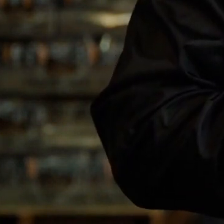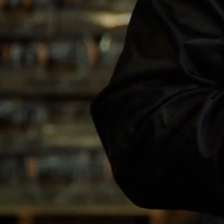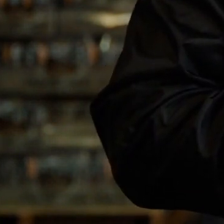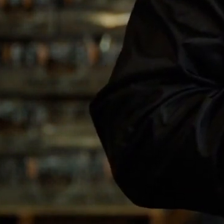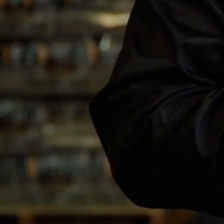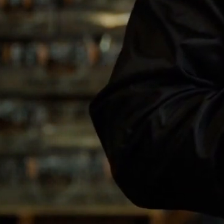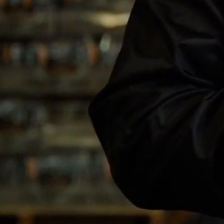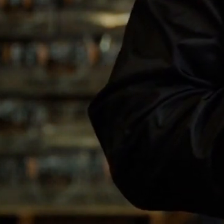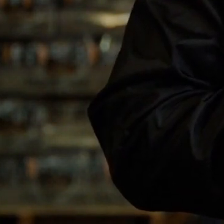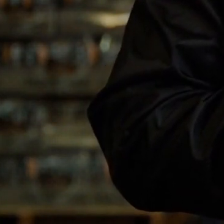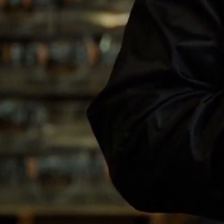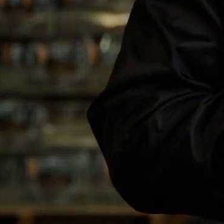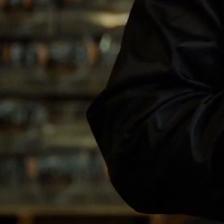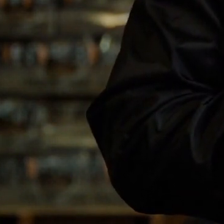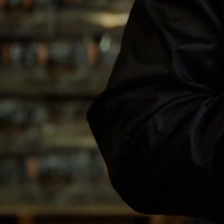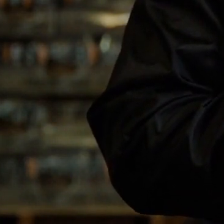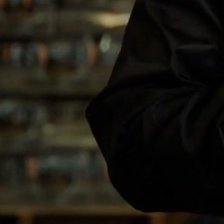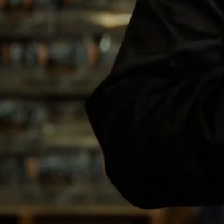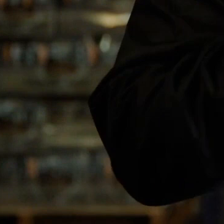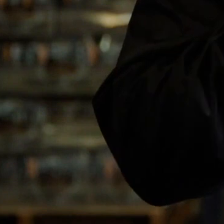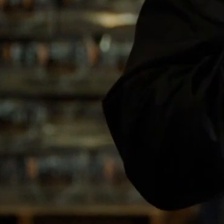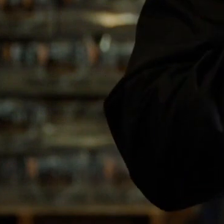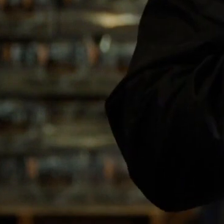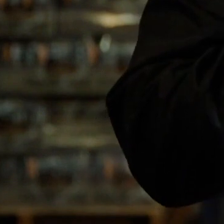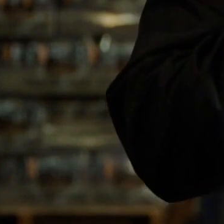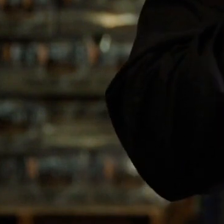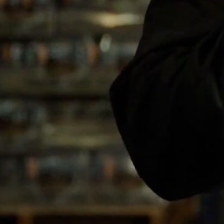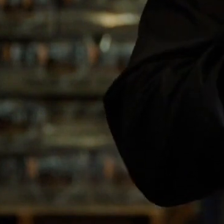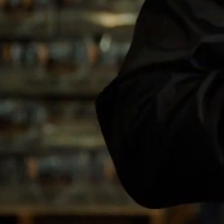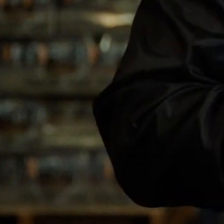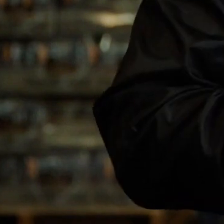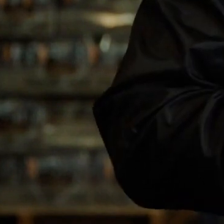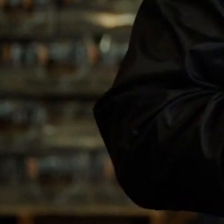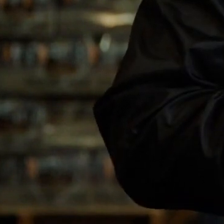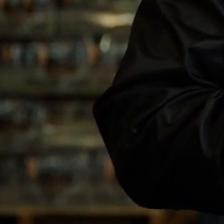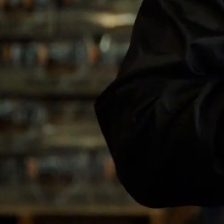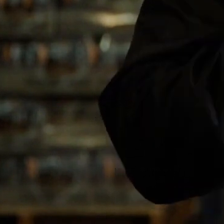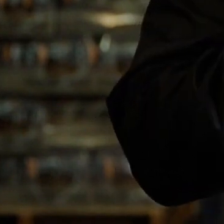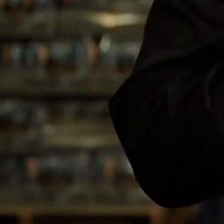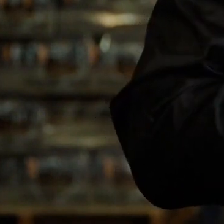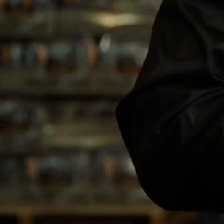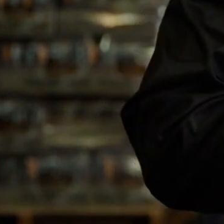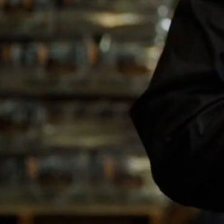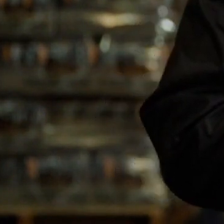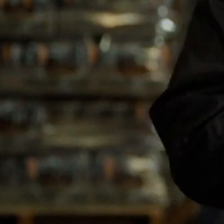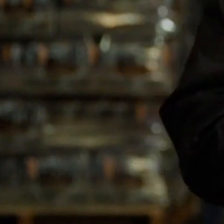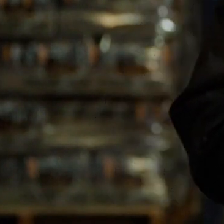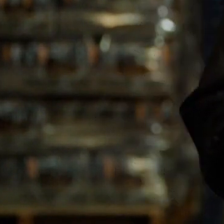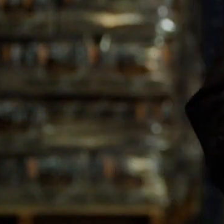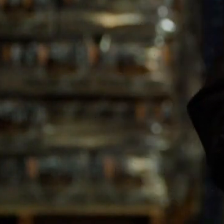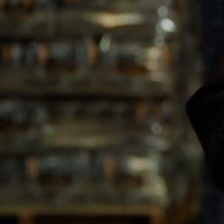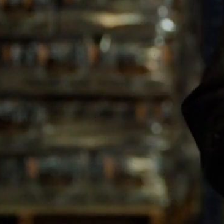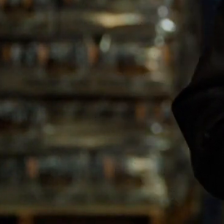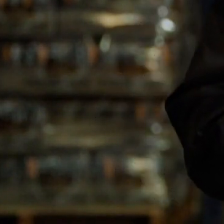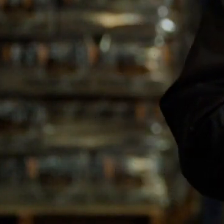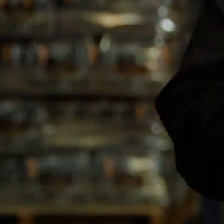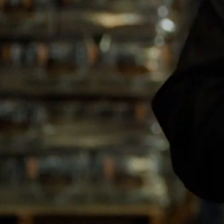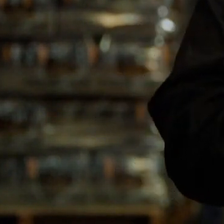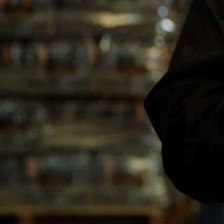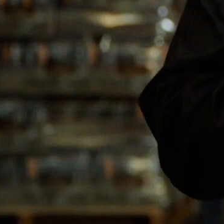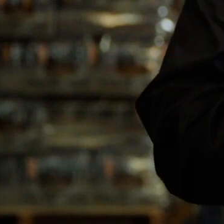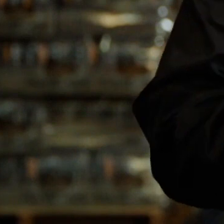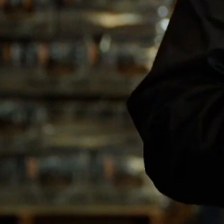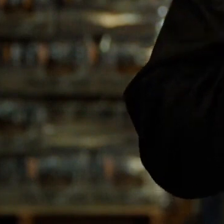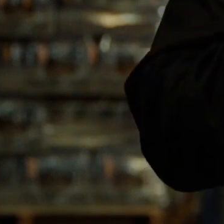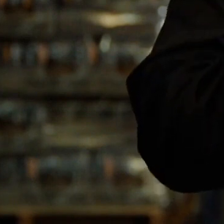million meals. We're going to keep our trucks rolling, meeting as many needs as possible. So please know that anything you can give right now will